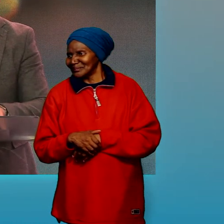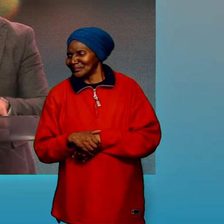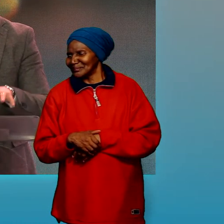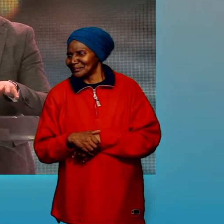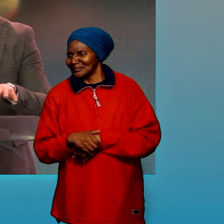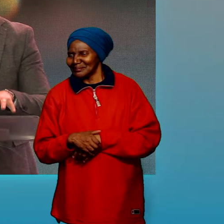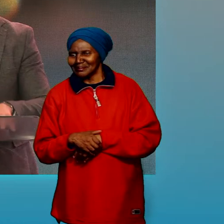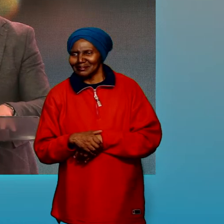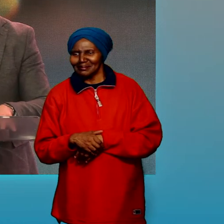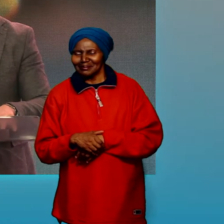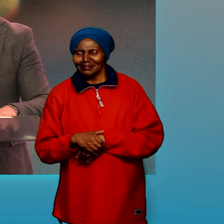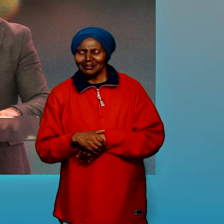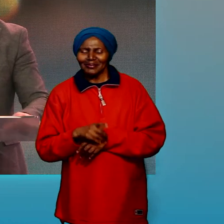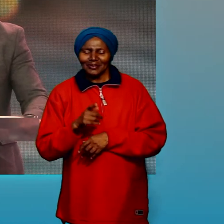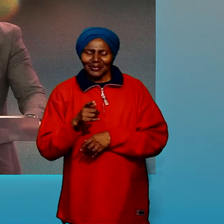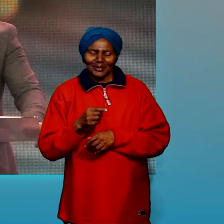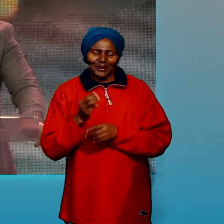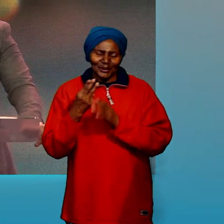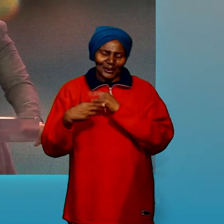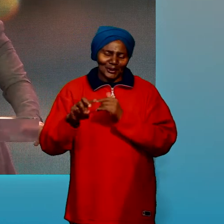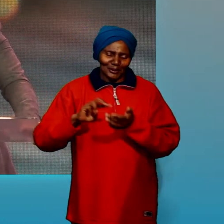It serves a purpose.